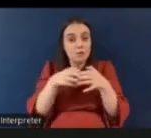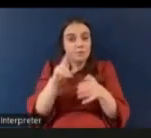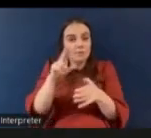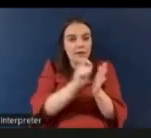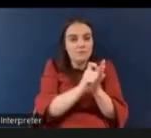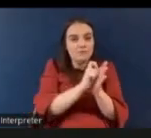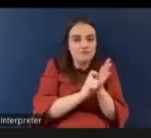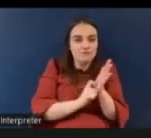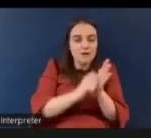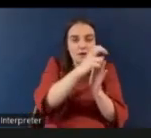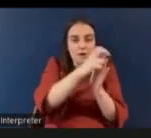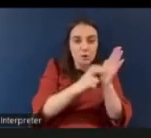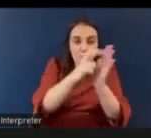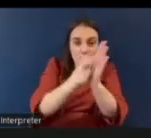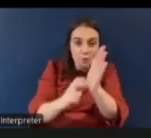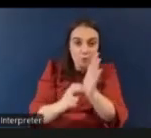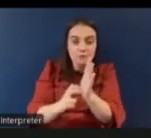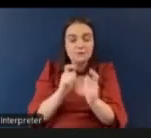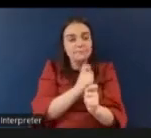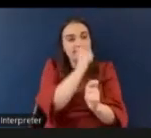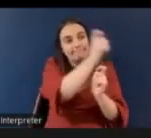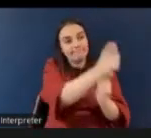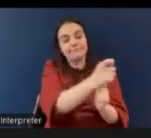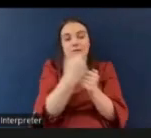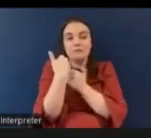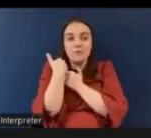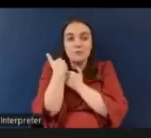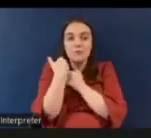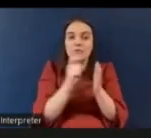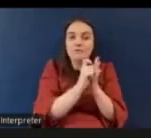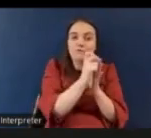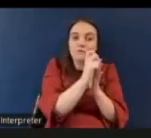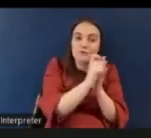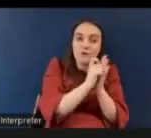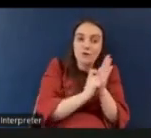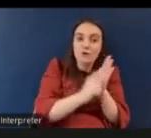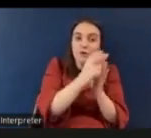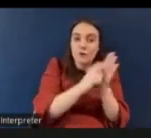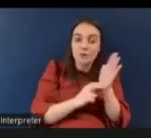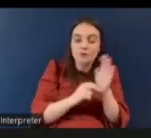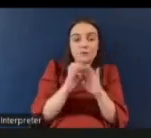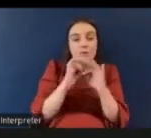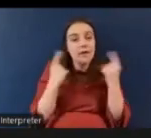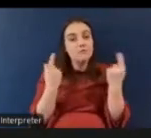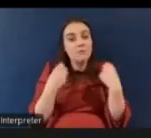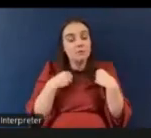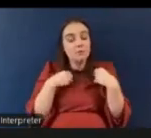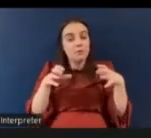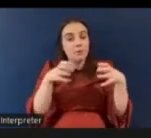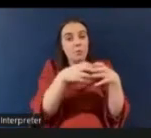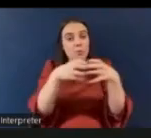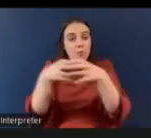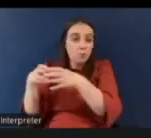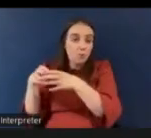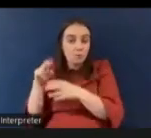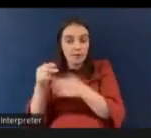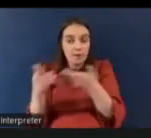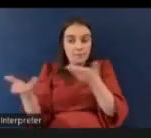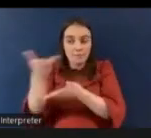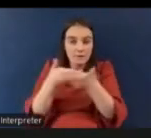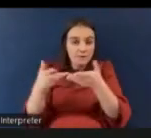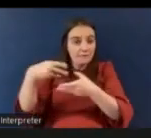there to take notes and is assigned to kind of take notes. Make sure that everybody in your group has a chance to contribute to the discussion as